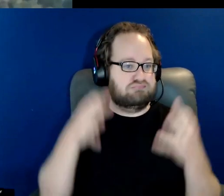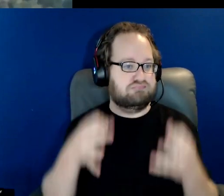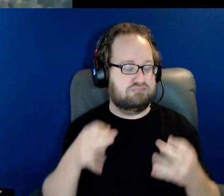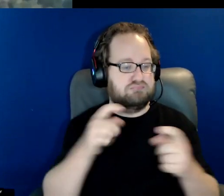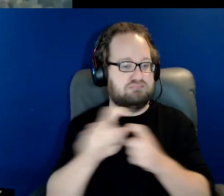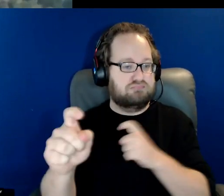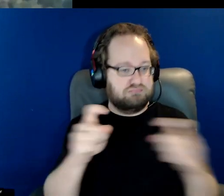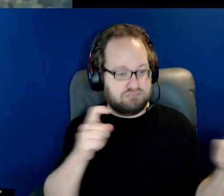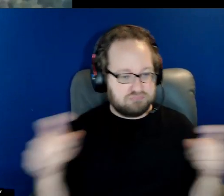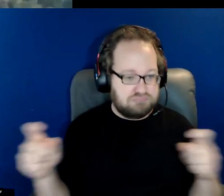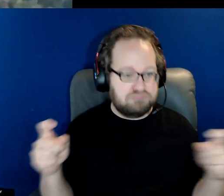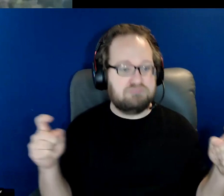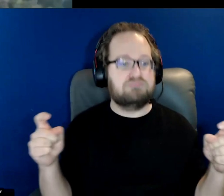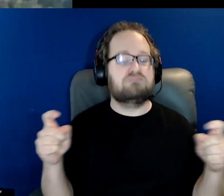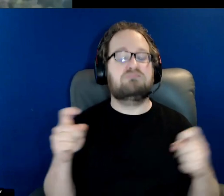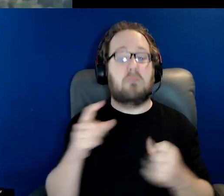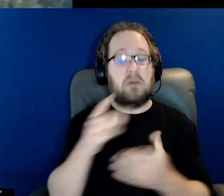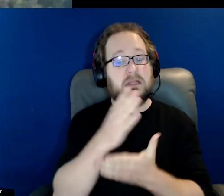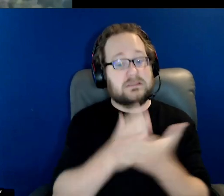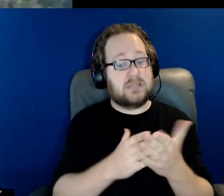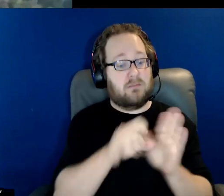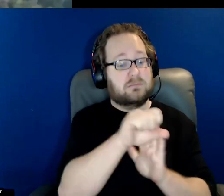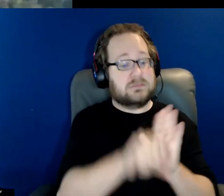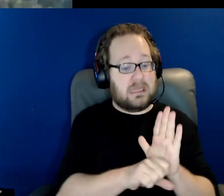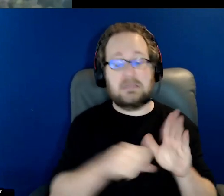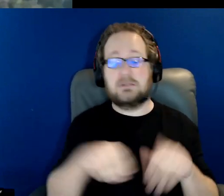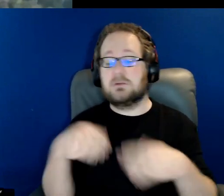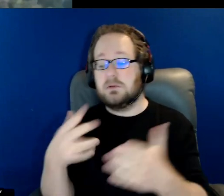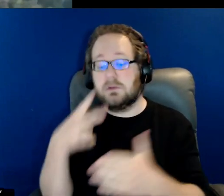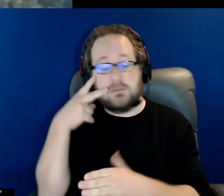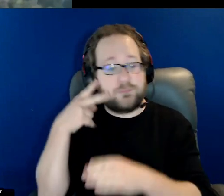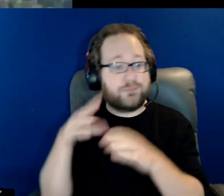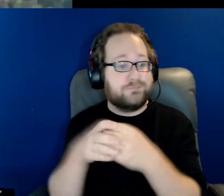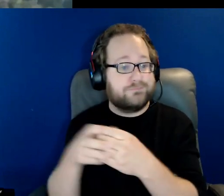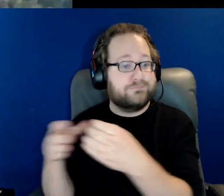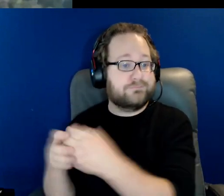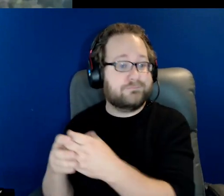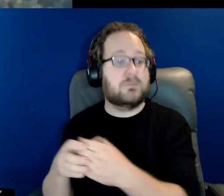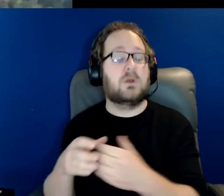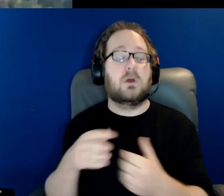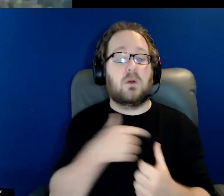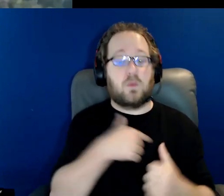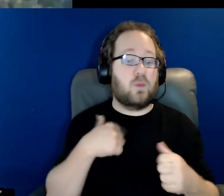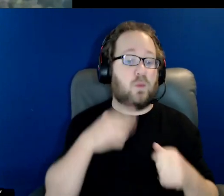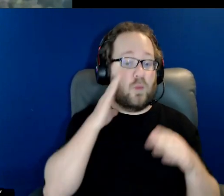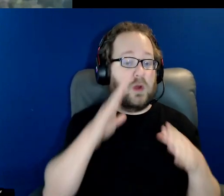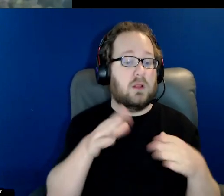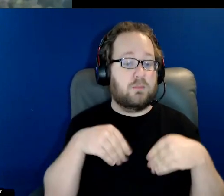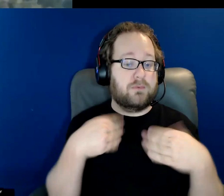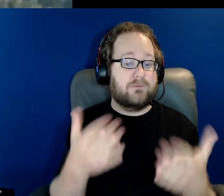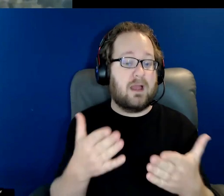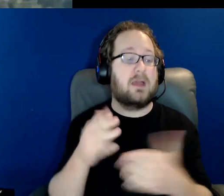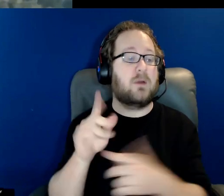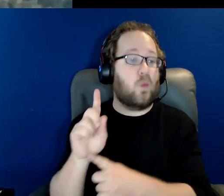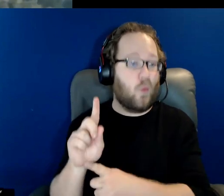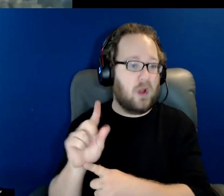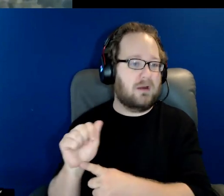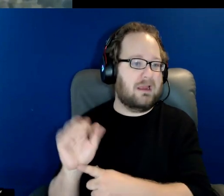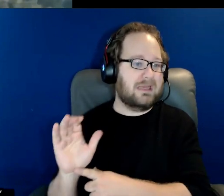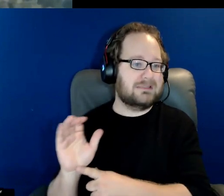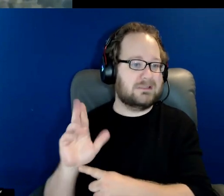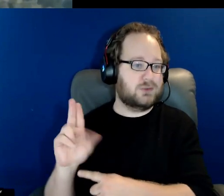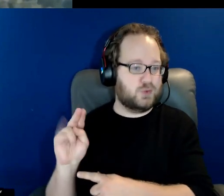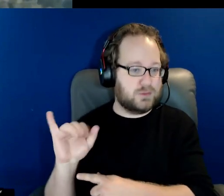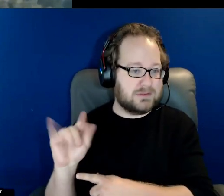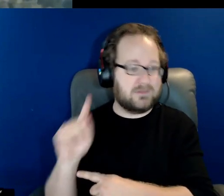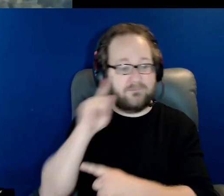tribes, and territories will provide air conditioning units. Maybe that's a window unit or one unit to cool one room in the home. And then